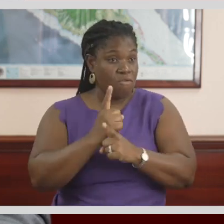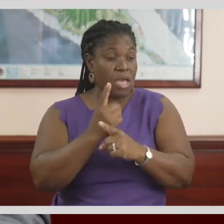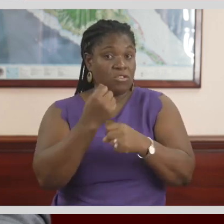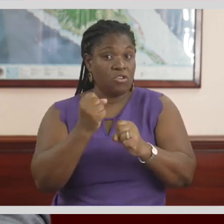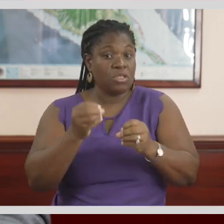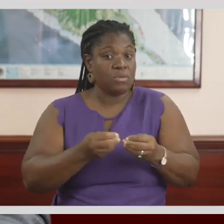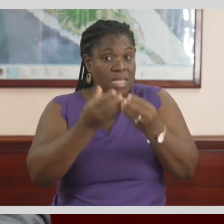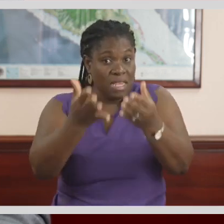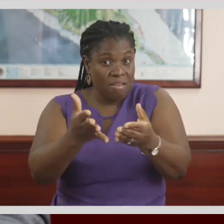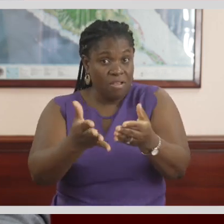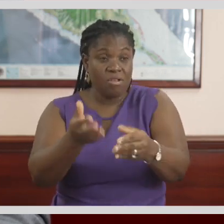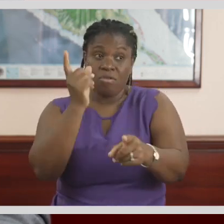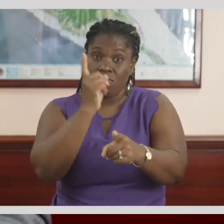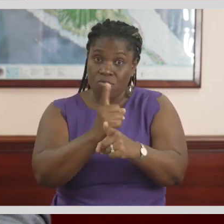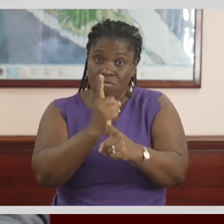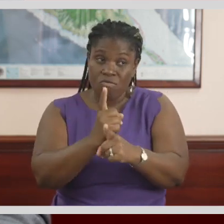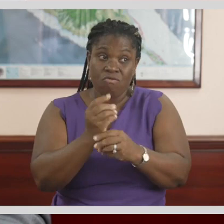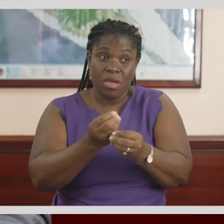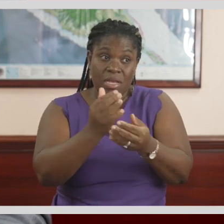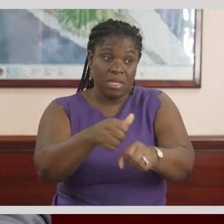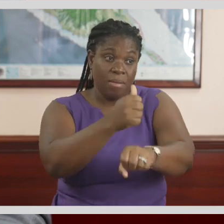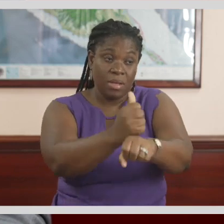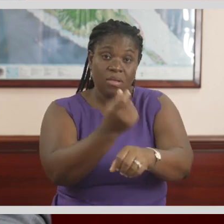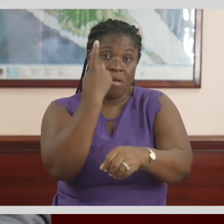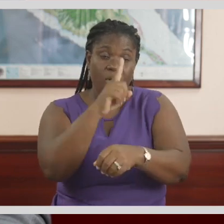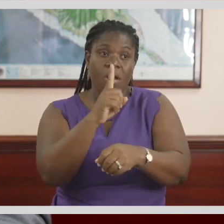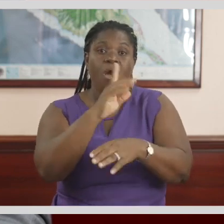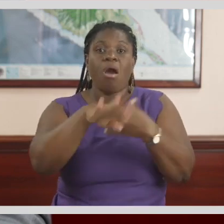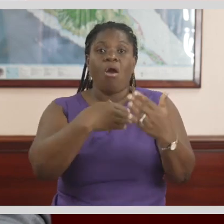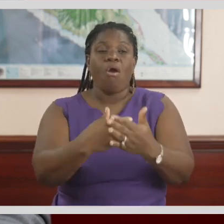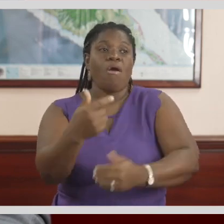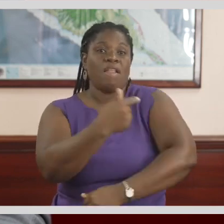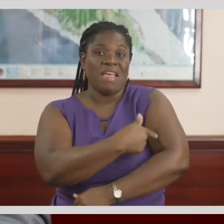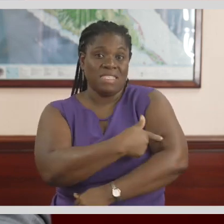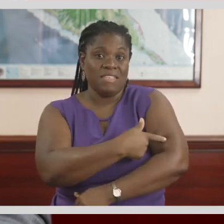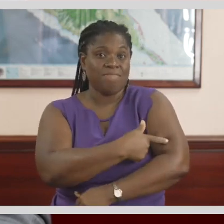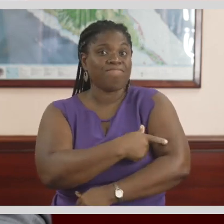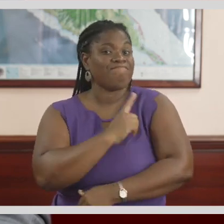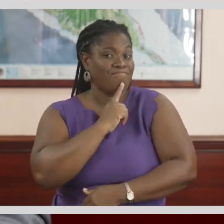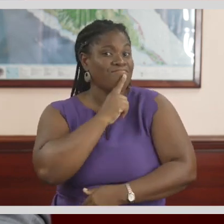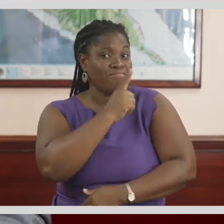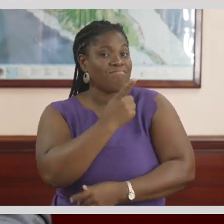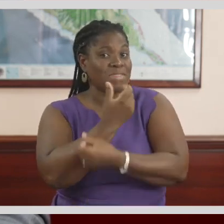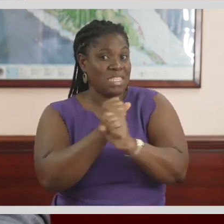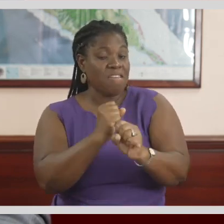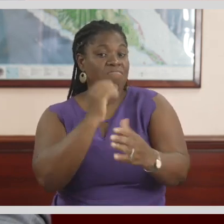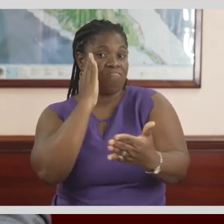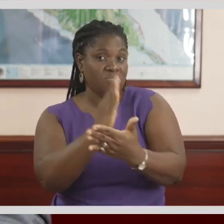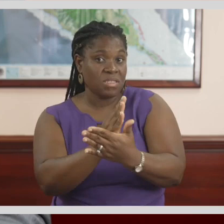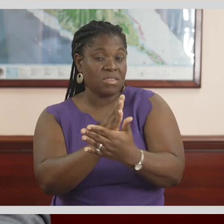and correct administration of all vaccines. Vaccines are safe and prevent vaccine-preventable